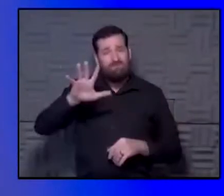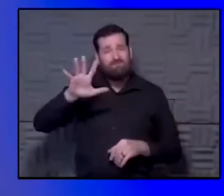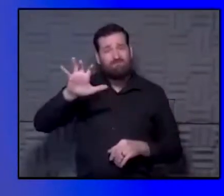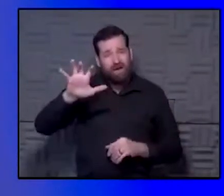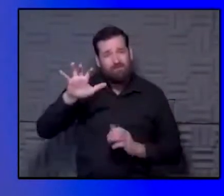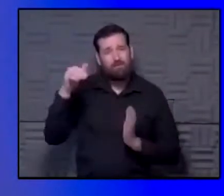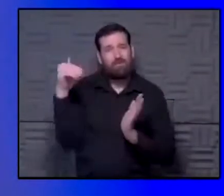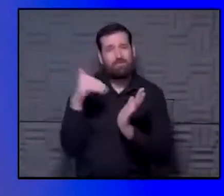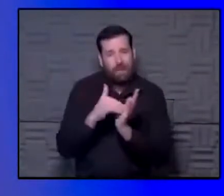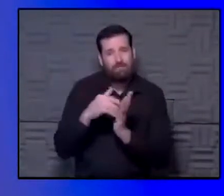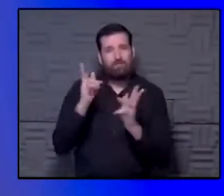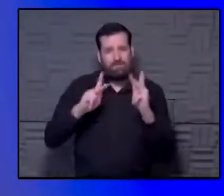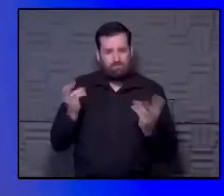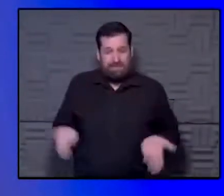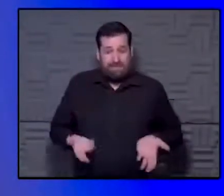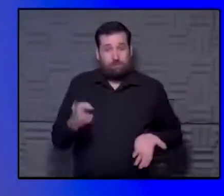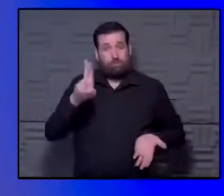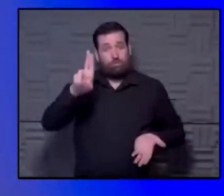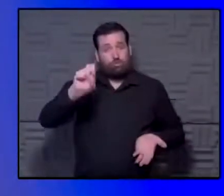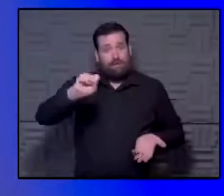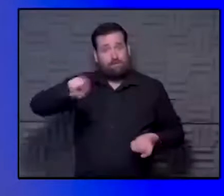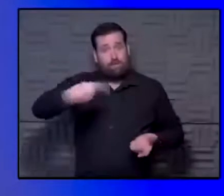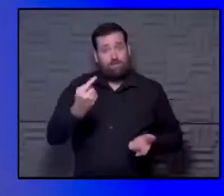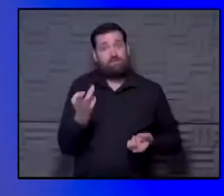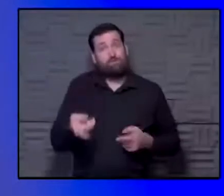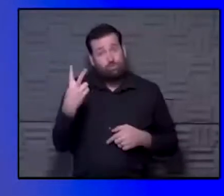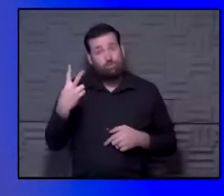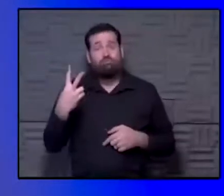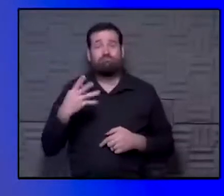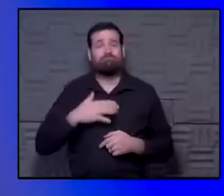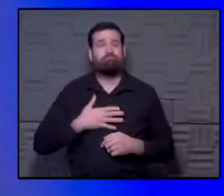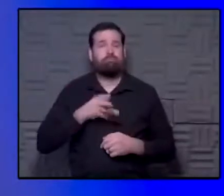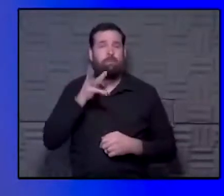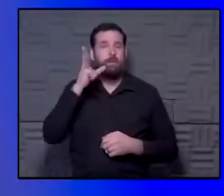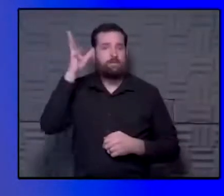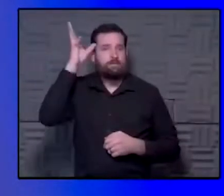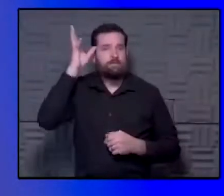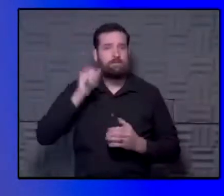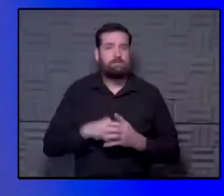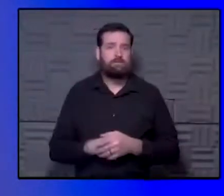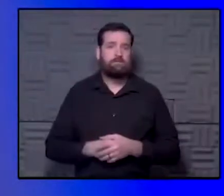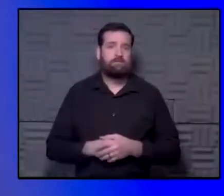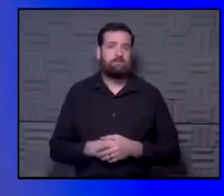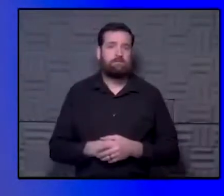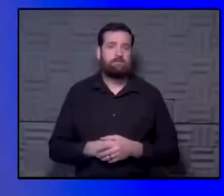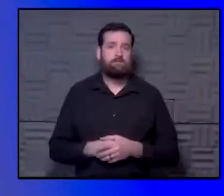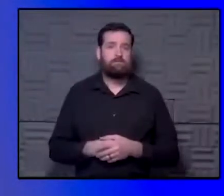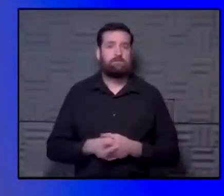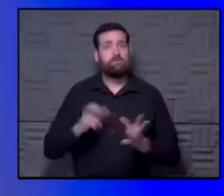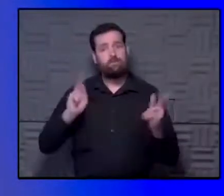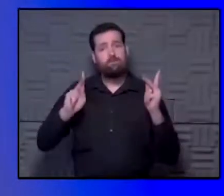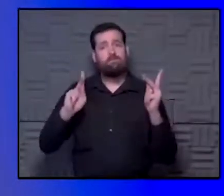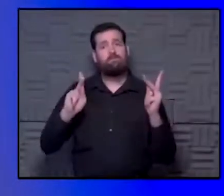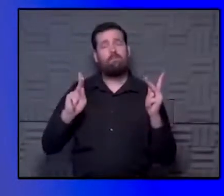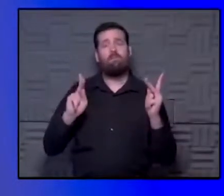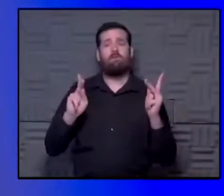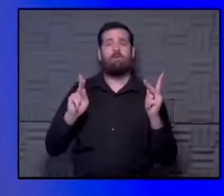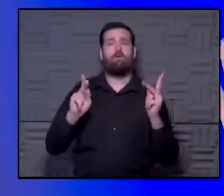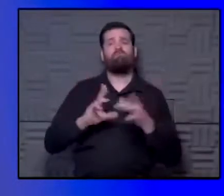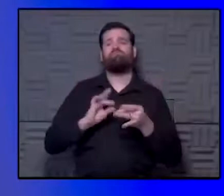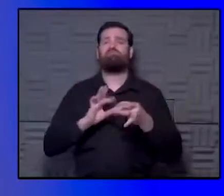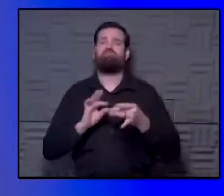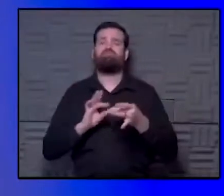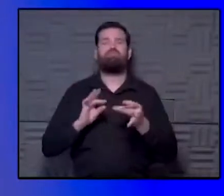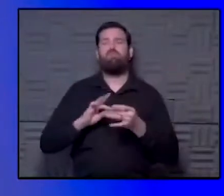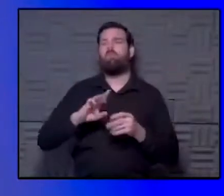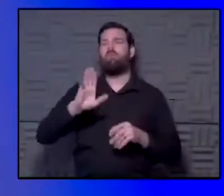500,000 people just here in the United States, and 2 of those are my parents. And people like to say, oh, it's